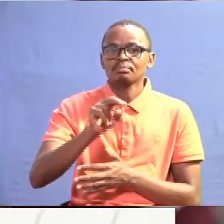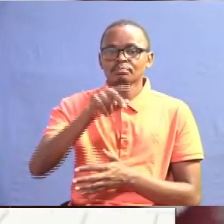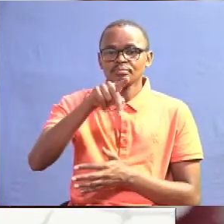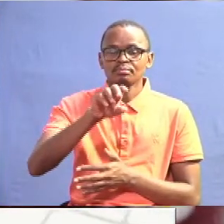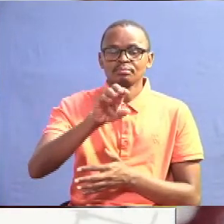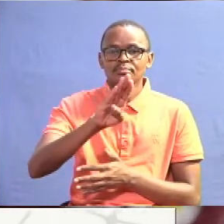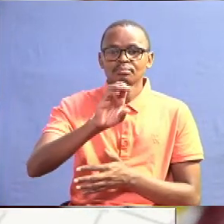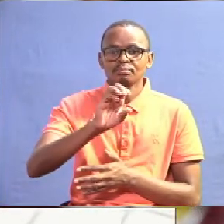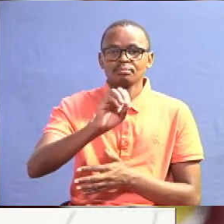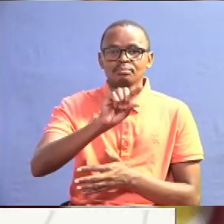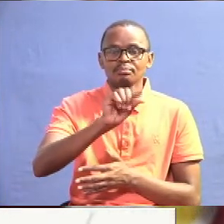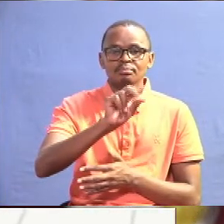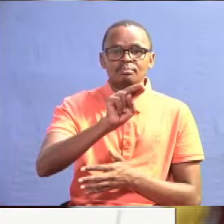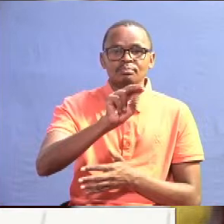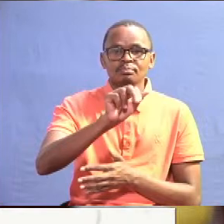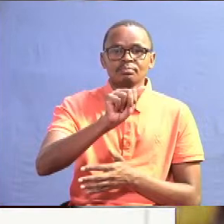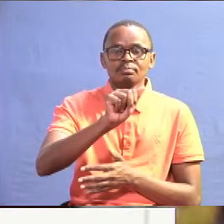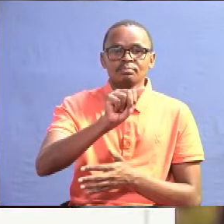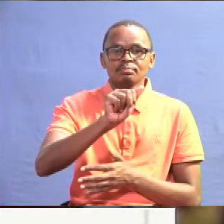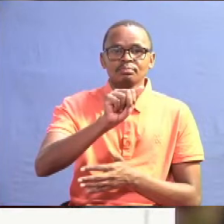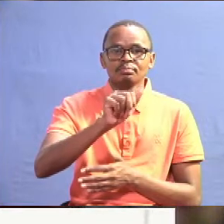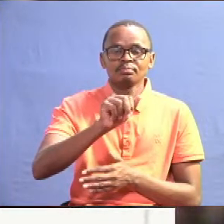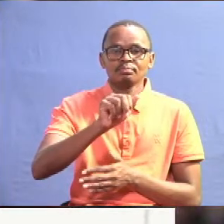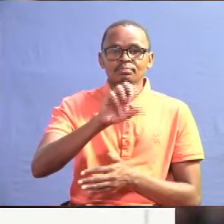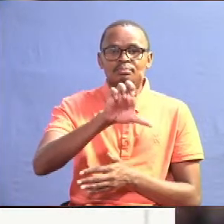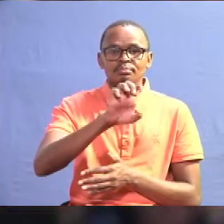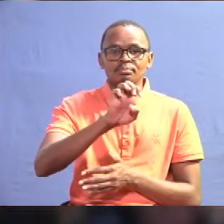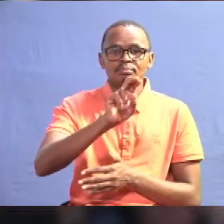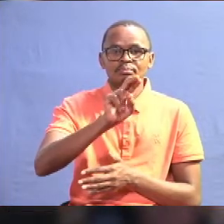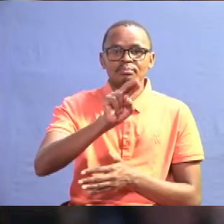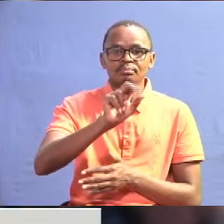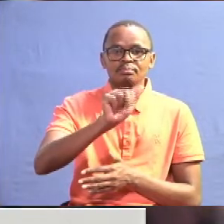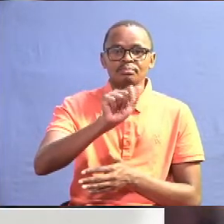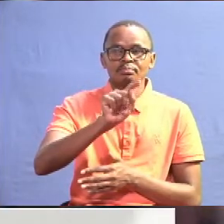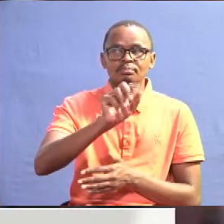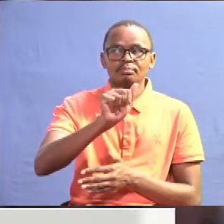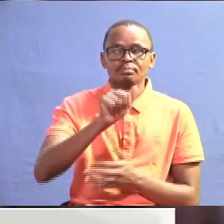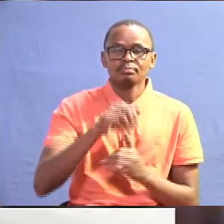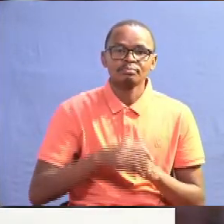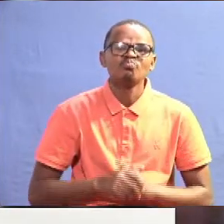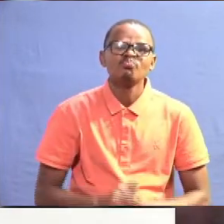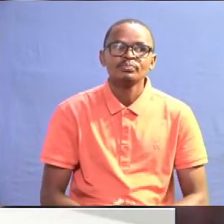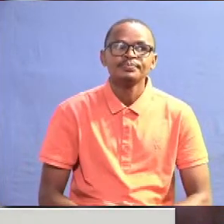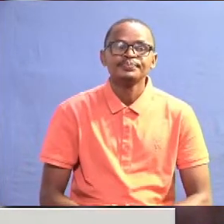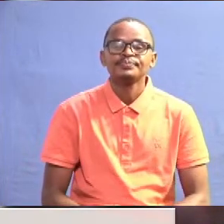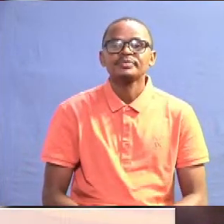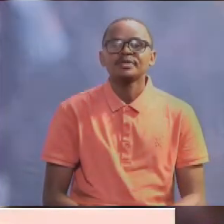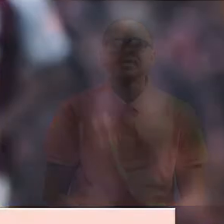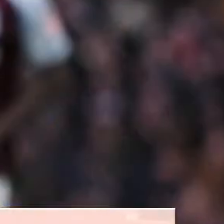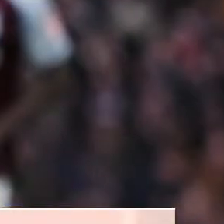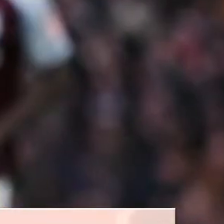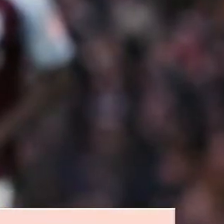Bologna will clash against Dortmund at Renato de Lara.